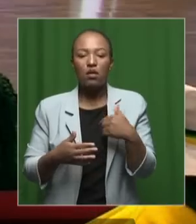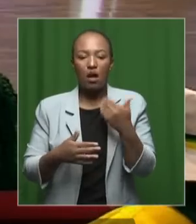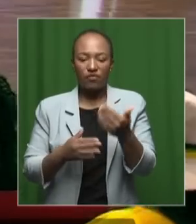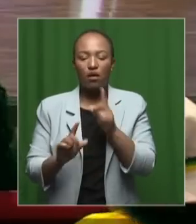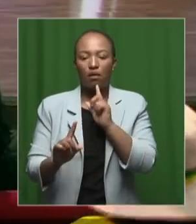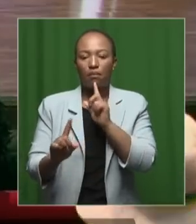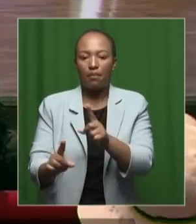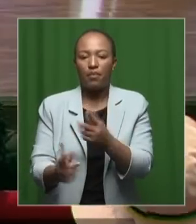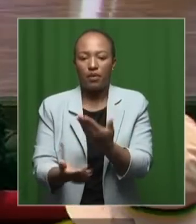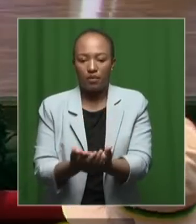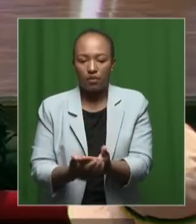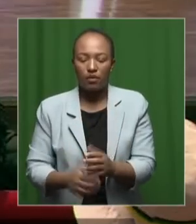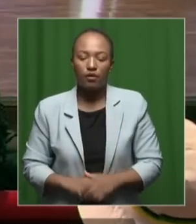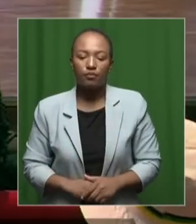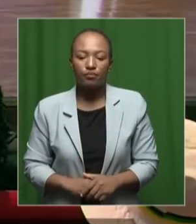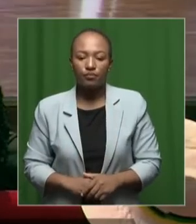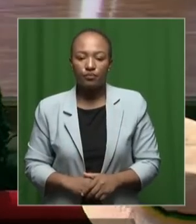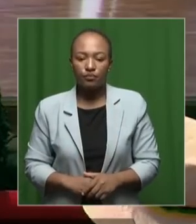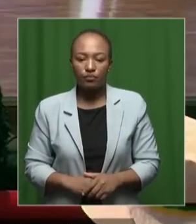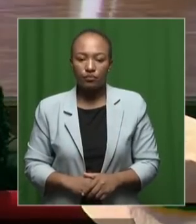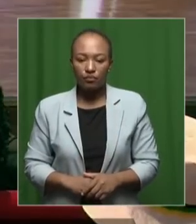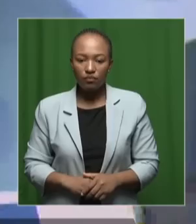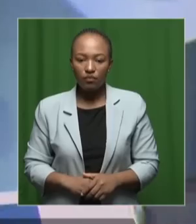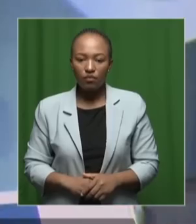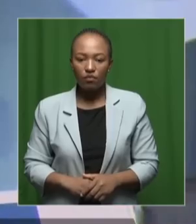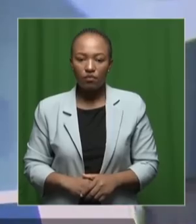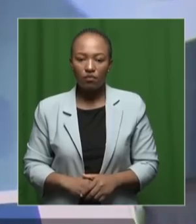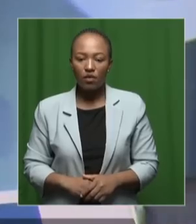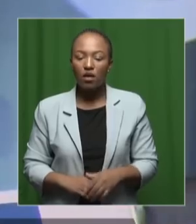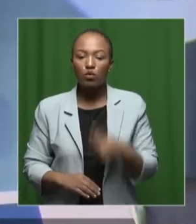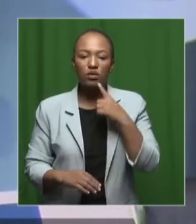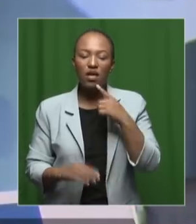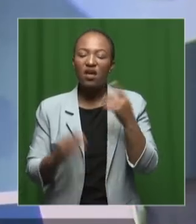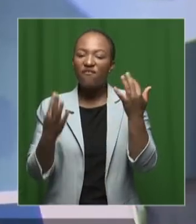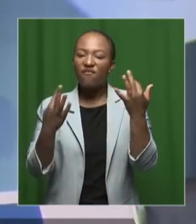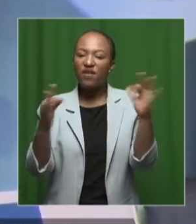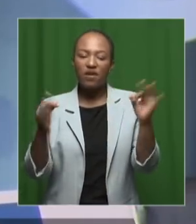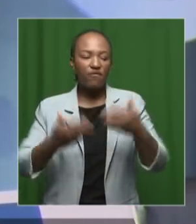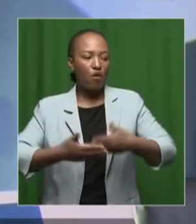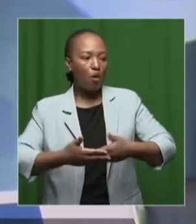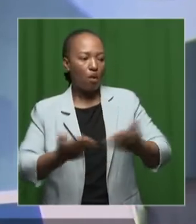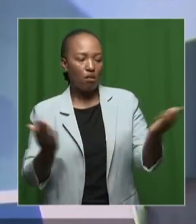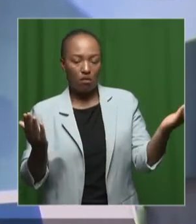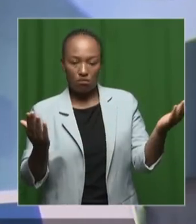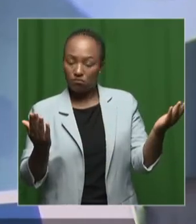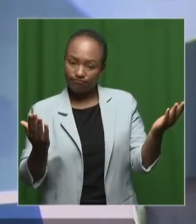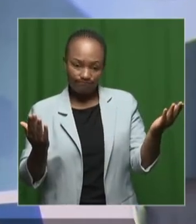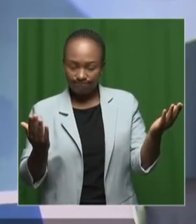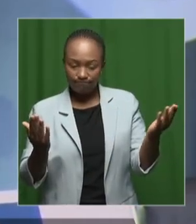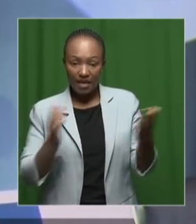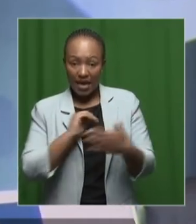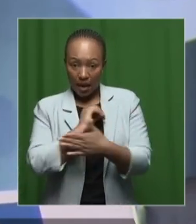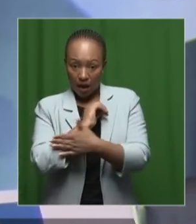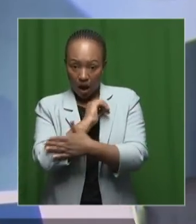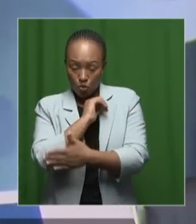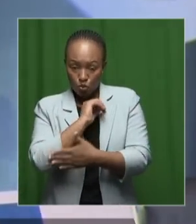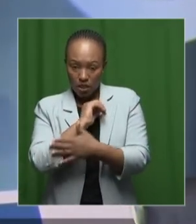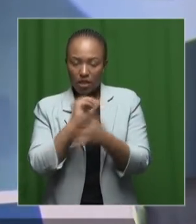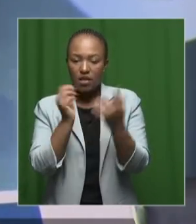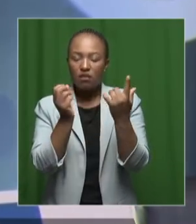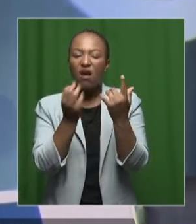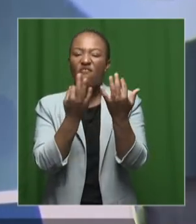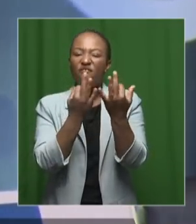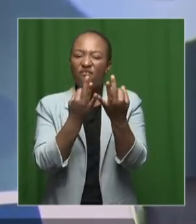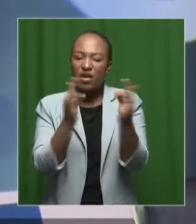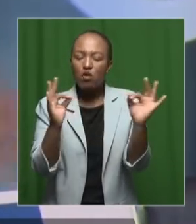you. I think it's a bit much to say that we should just have a free-for-all. Freedom in this country comes with responsibility. It's freedom under rule